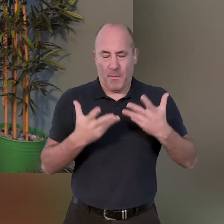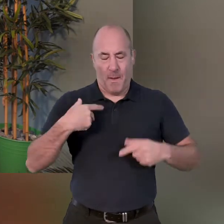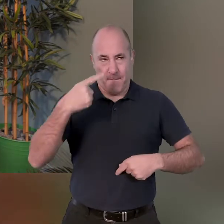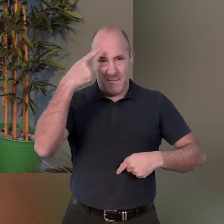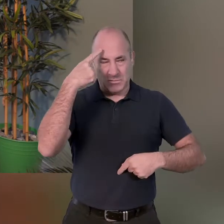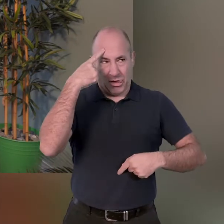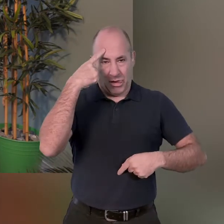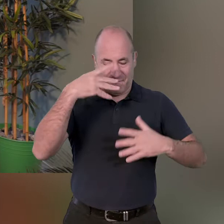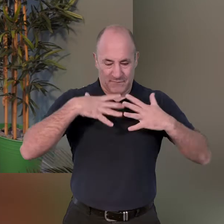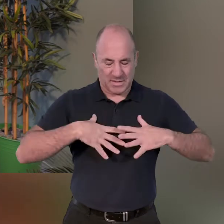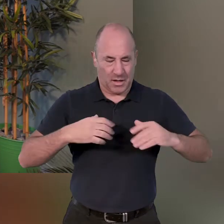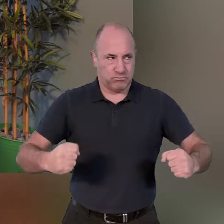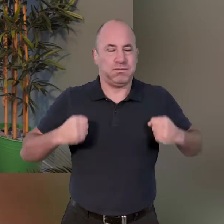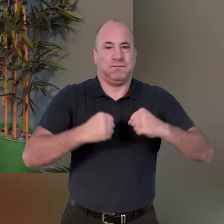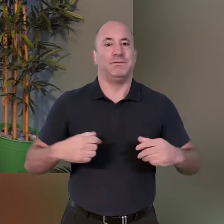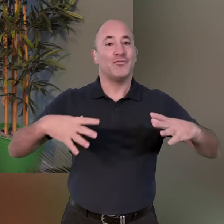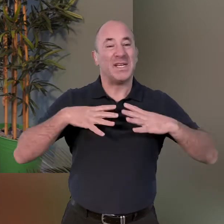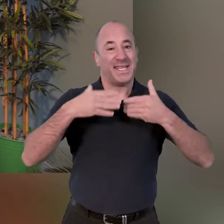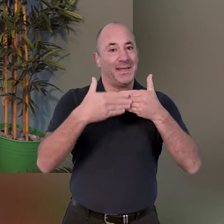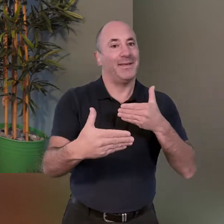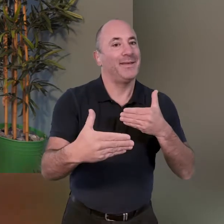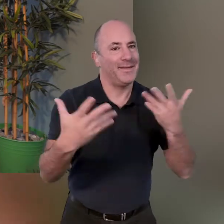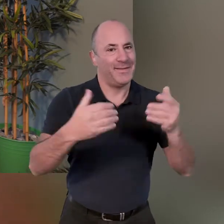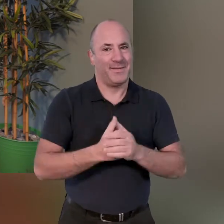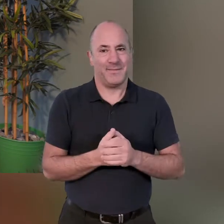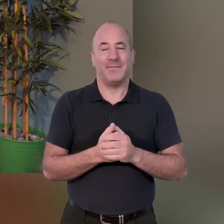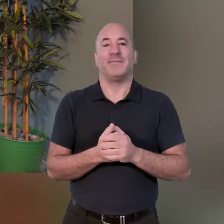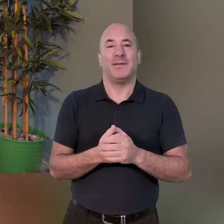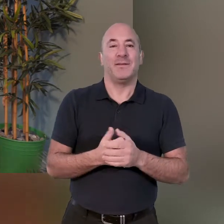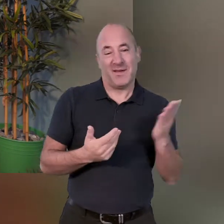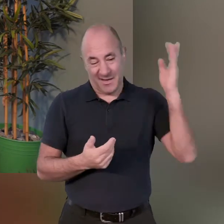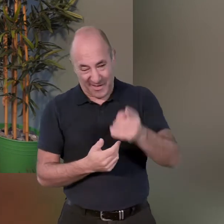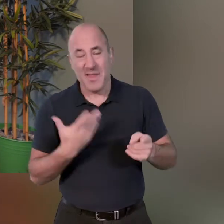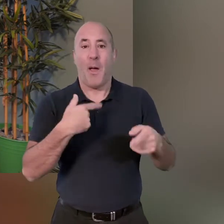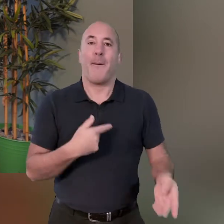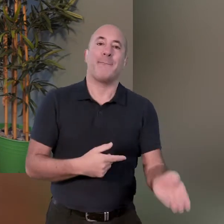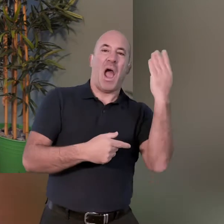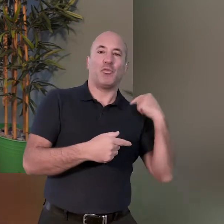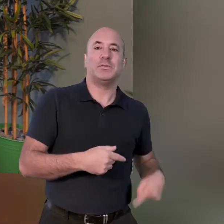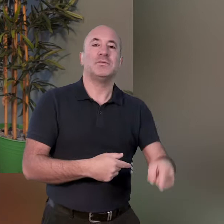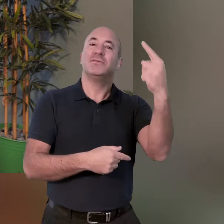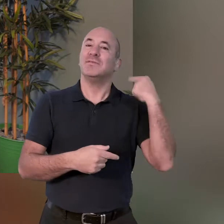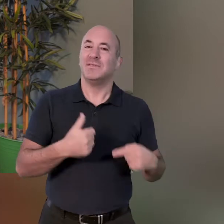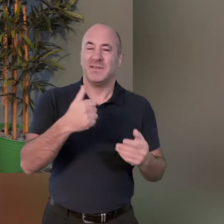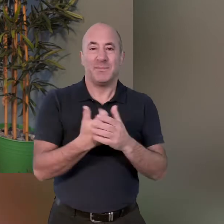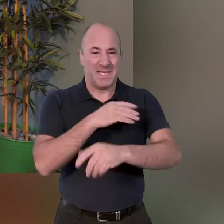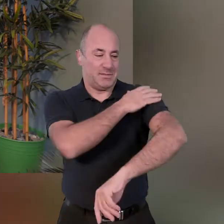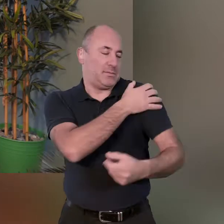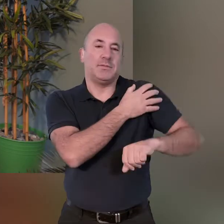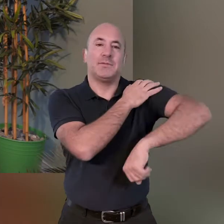us both mentally and physically for the session ahead. Let's change direction here. It gets our joints nice